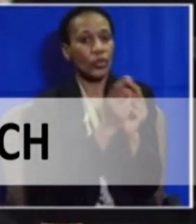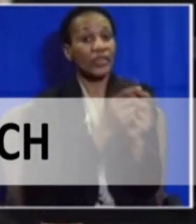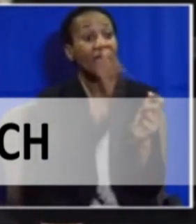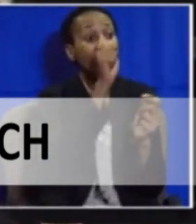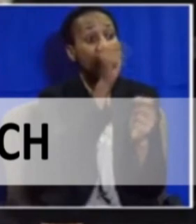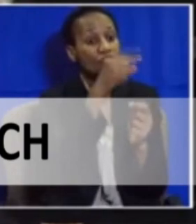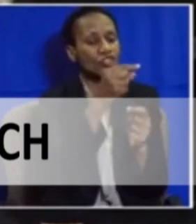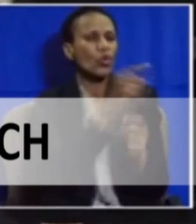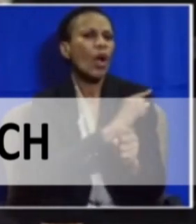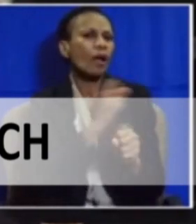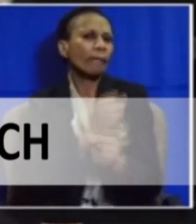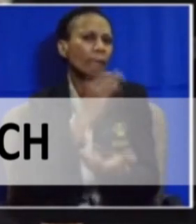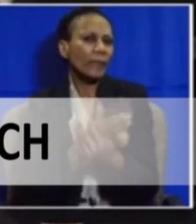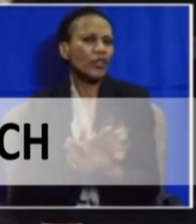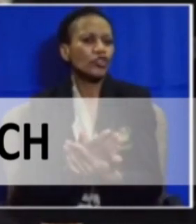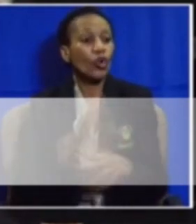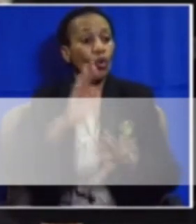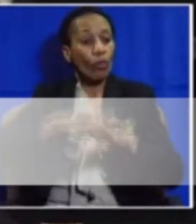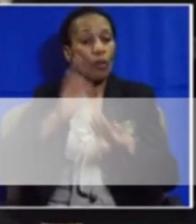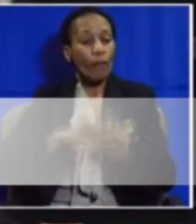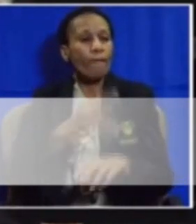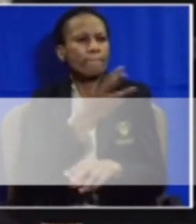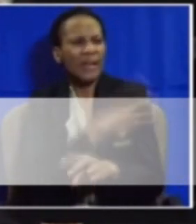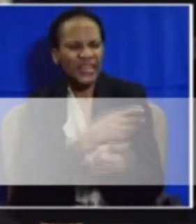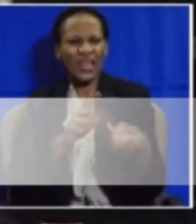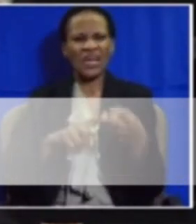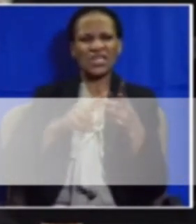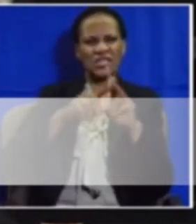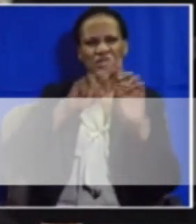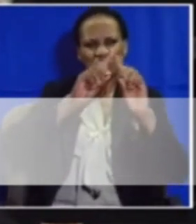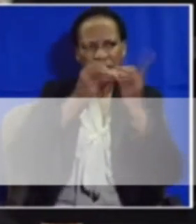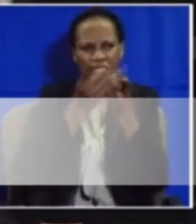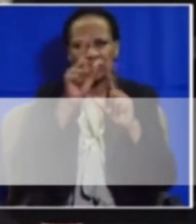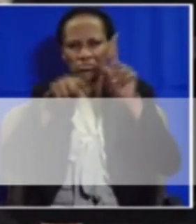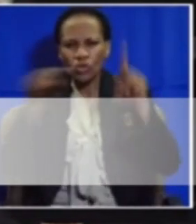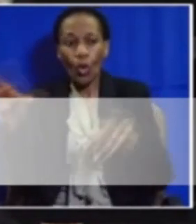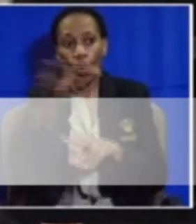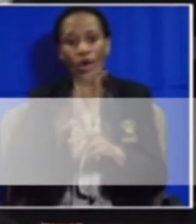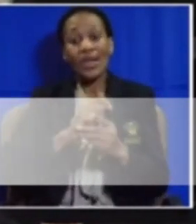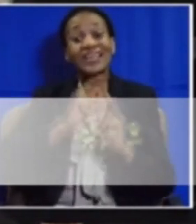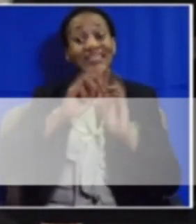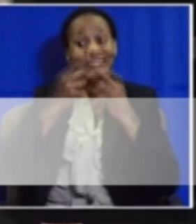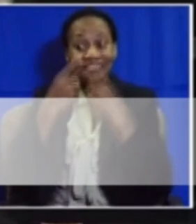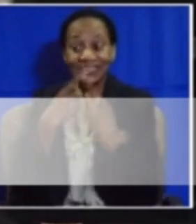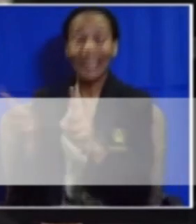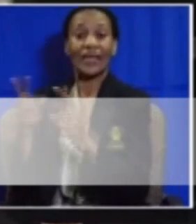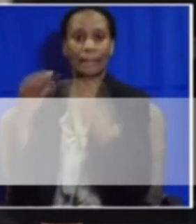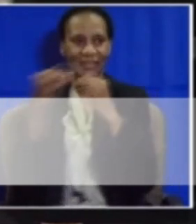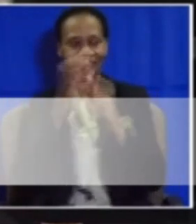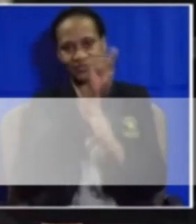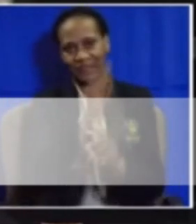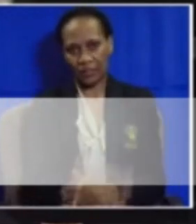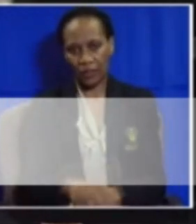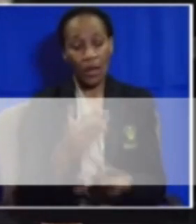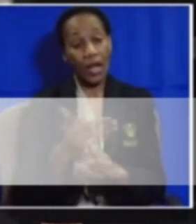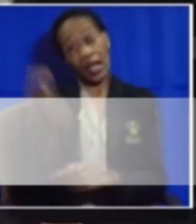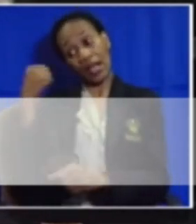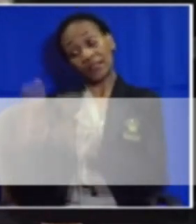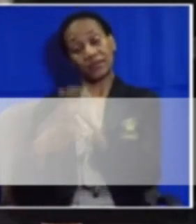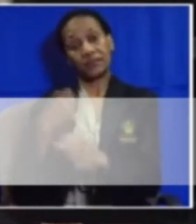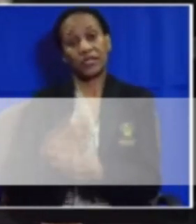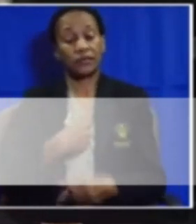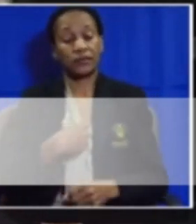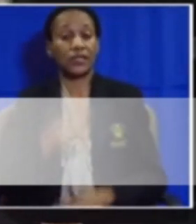ensure transparent disclosures of minor transgression, but outside the financial audit process. As I indicated last year, the